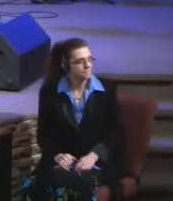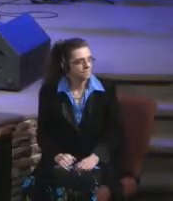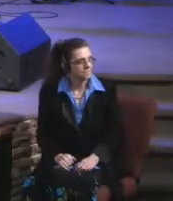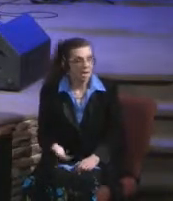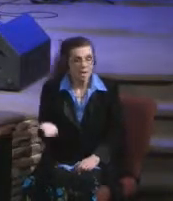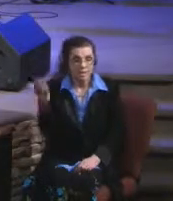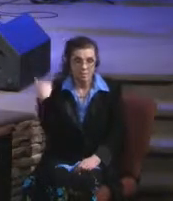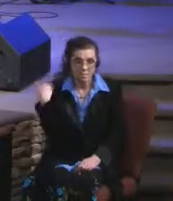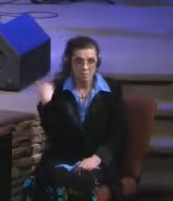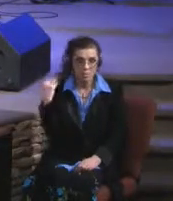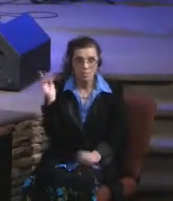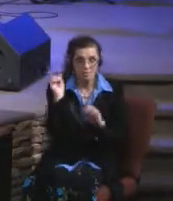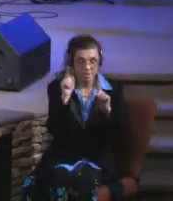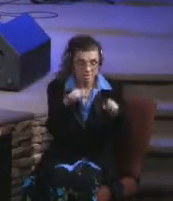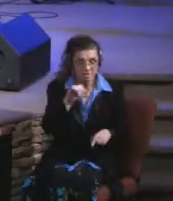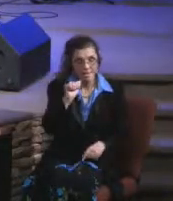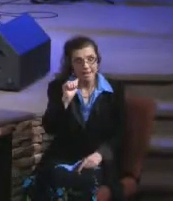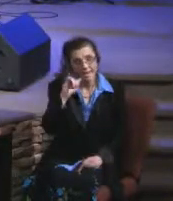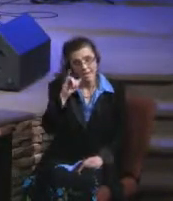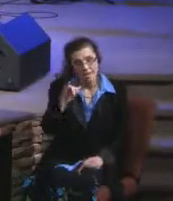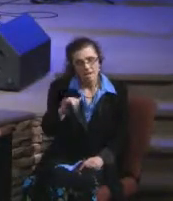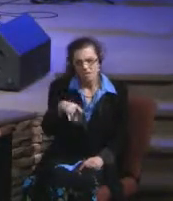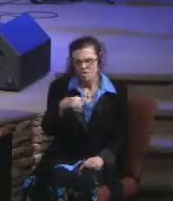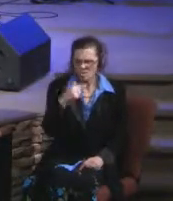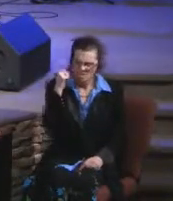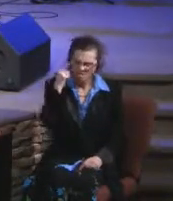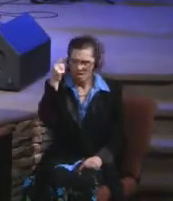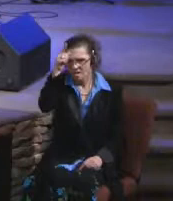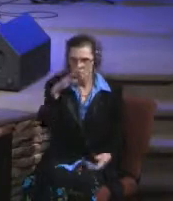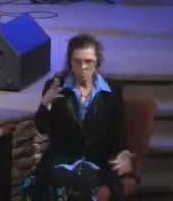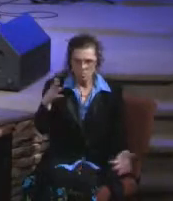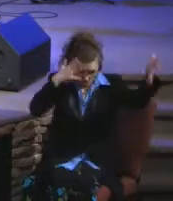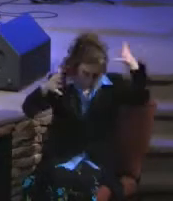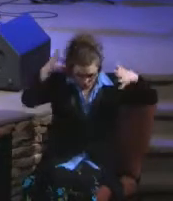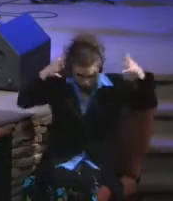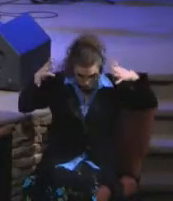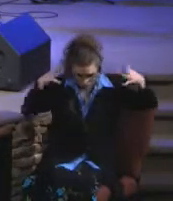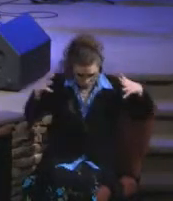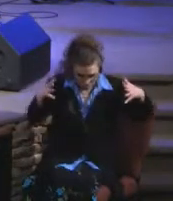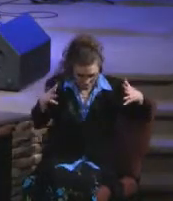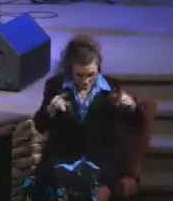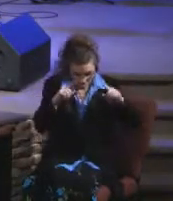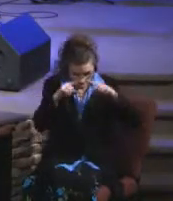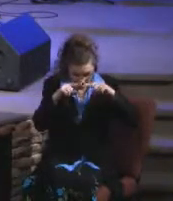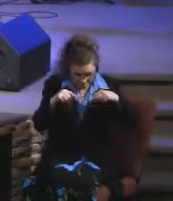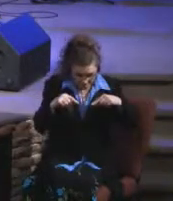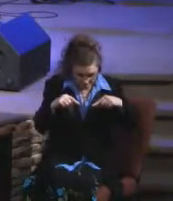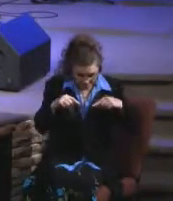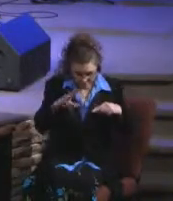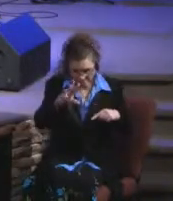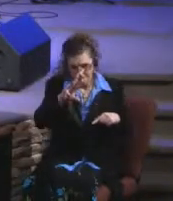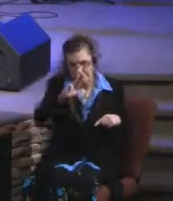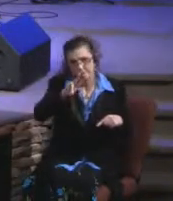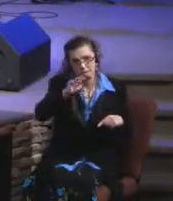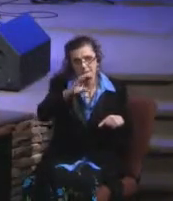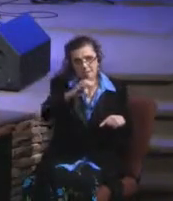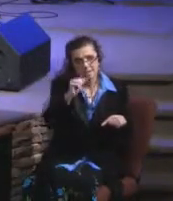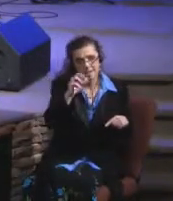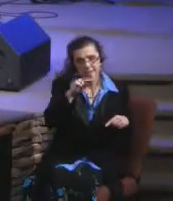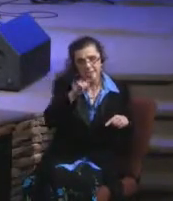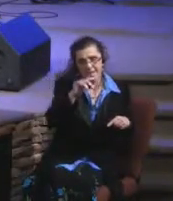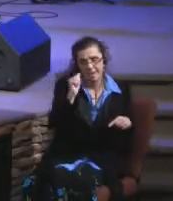And before we get to Ai, and you think that God was so barbaric in ordering all of the annihilation of Canaan, like I said a